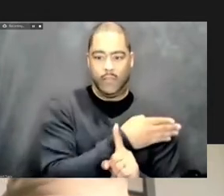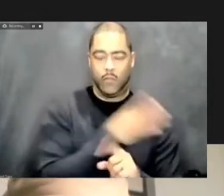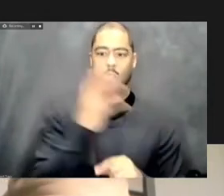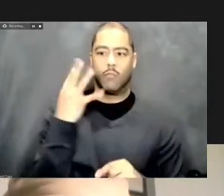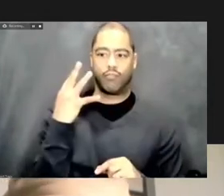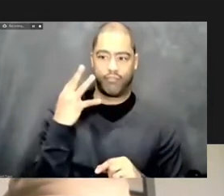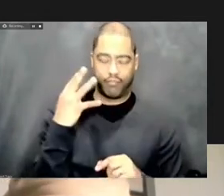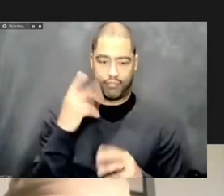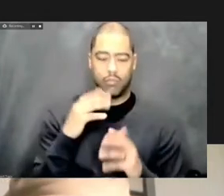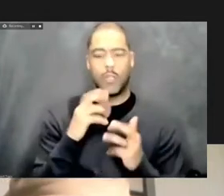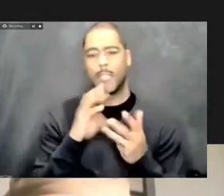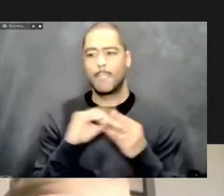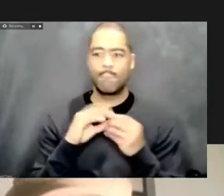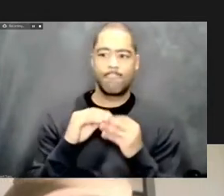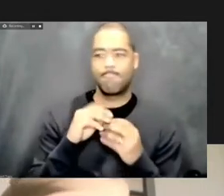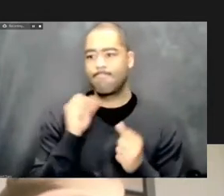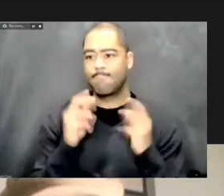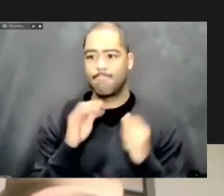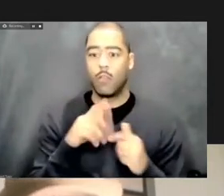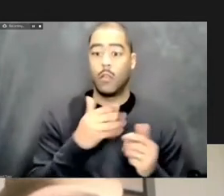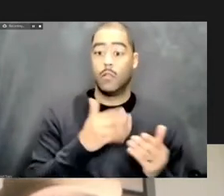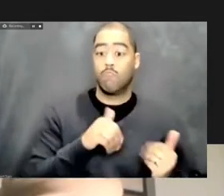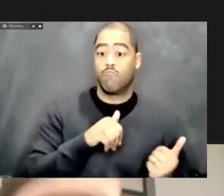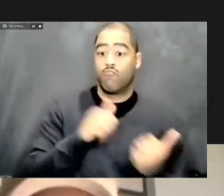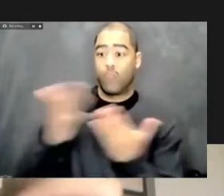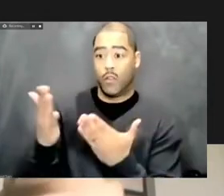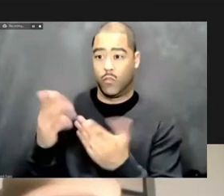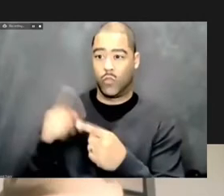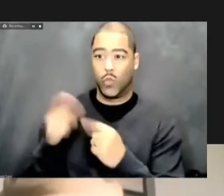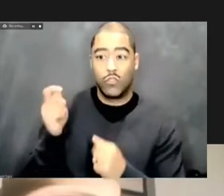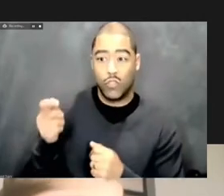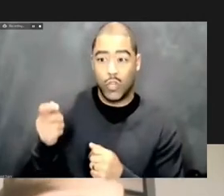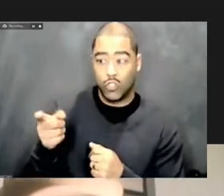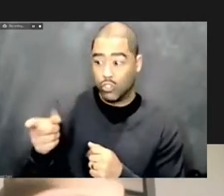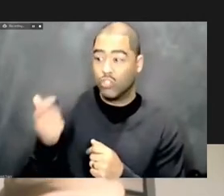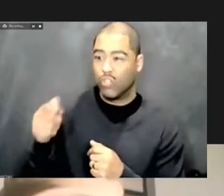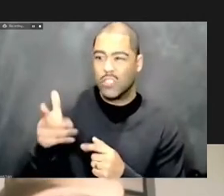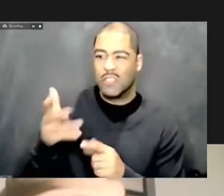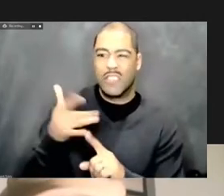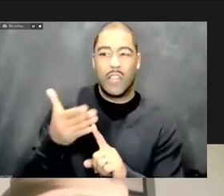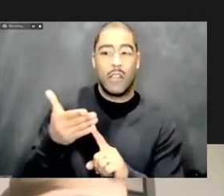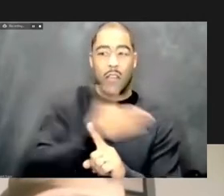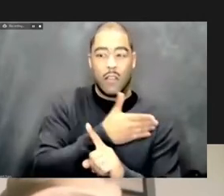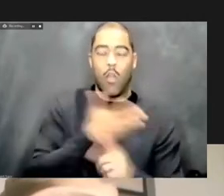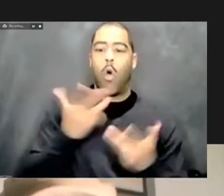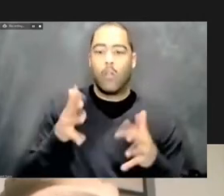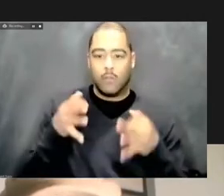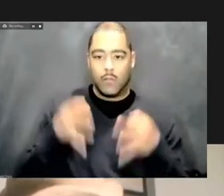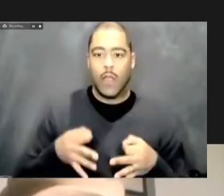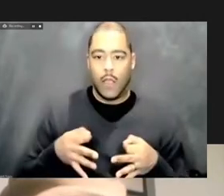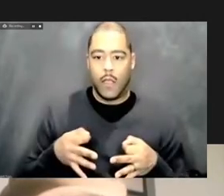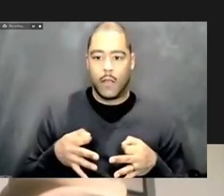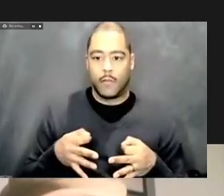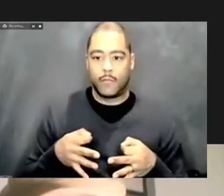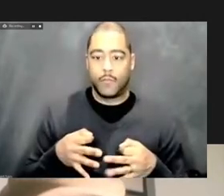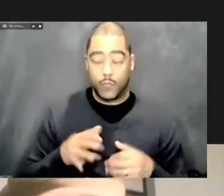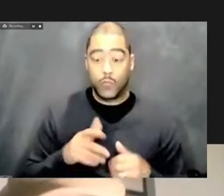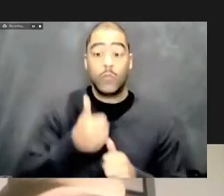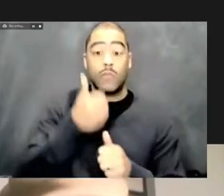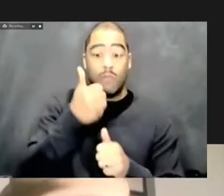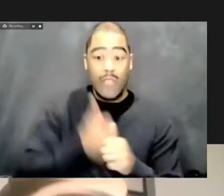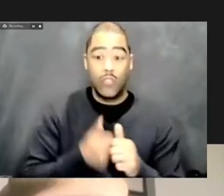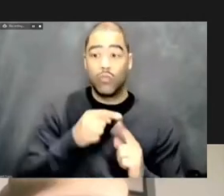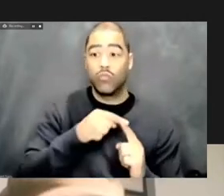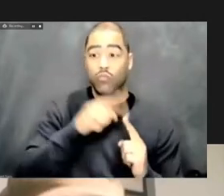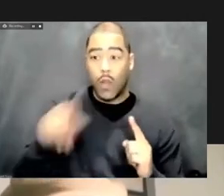And each poet will do two poems, one round for each poet. One poem in each round and